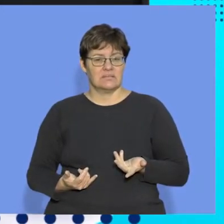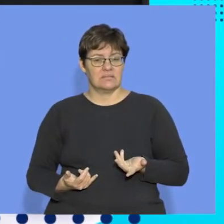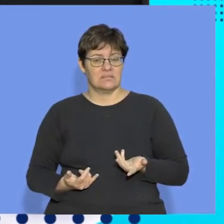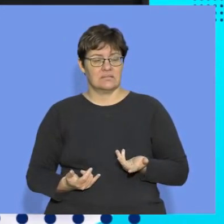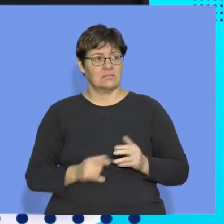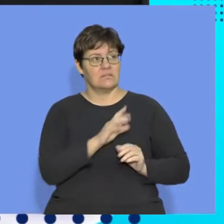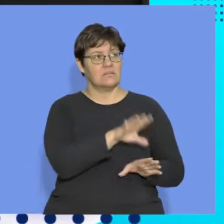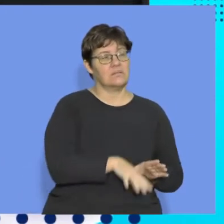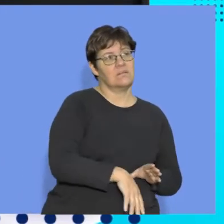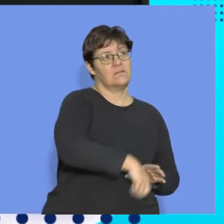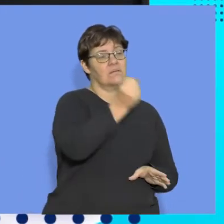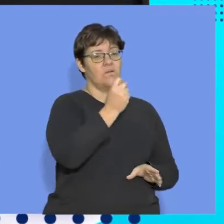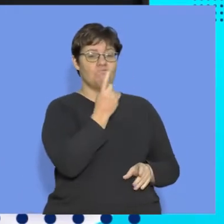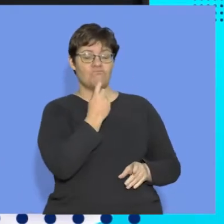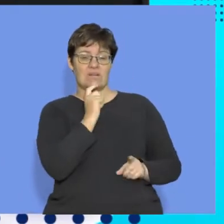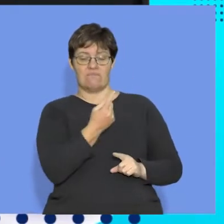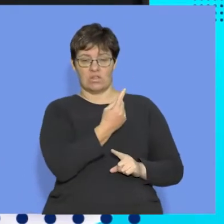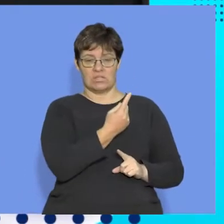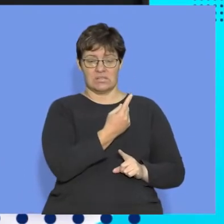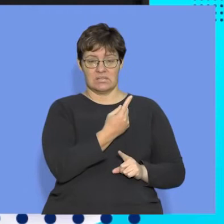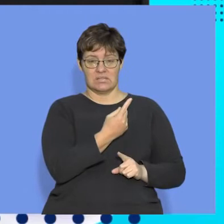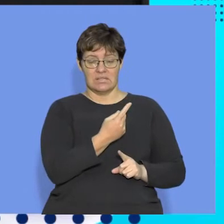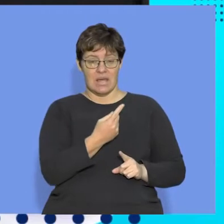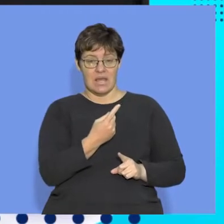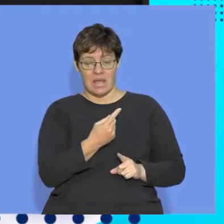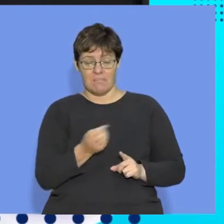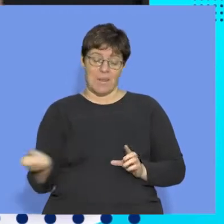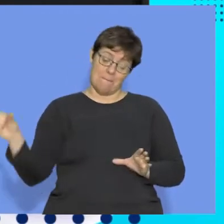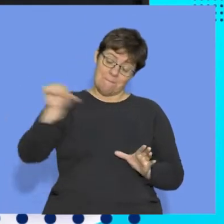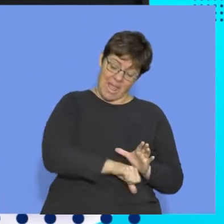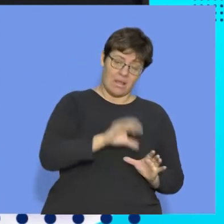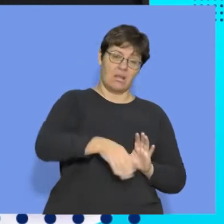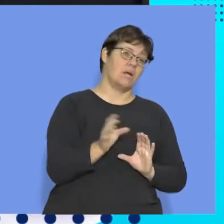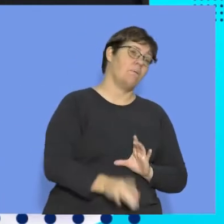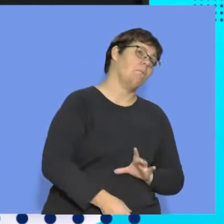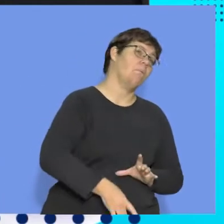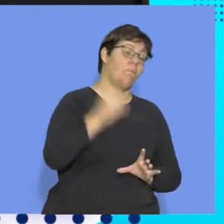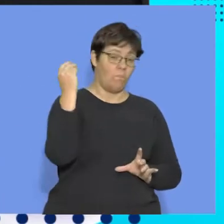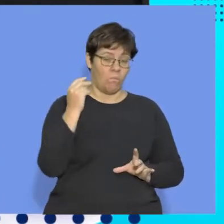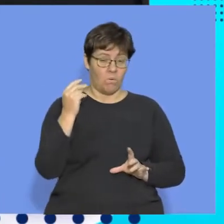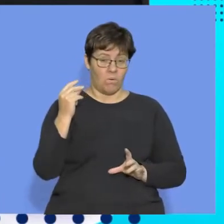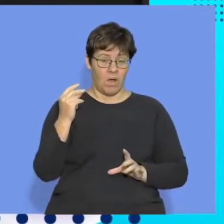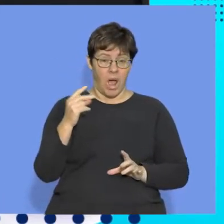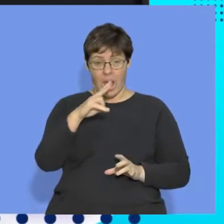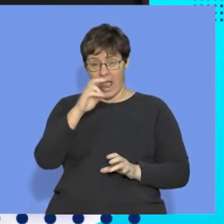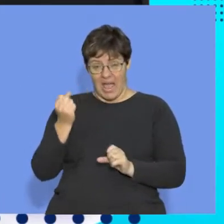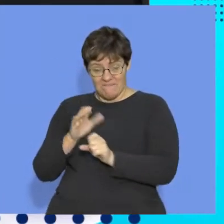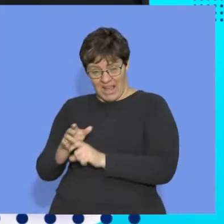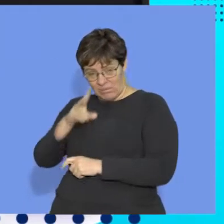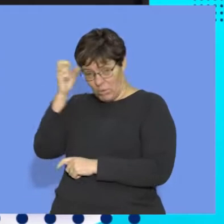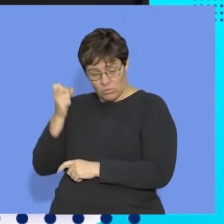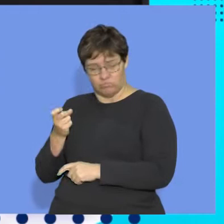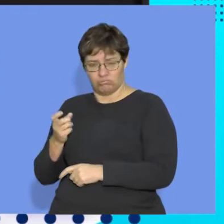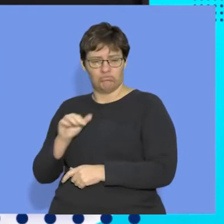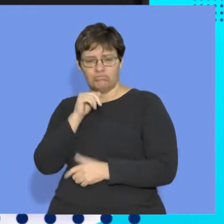Me getting red first will not affect the chance of me getting blue the second. Why do you think they're independent